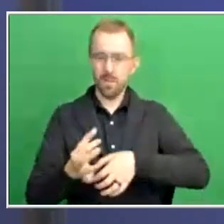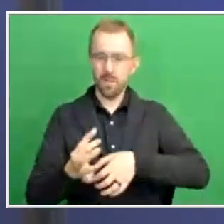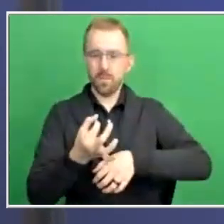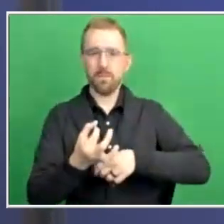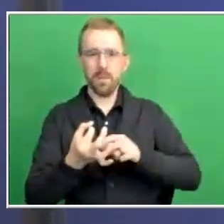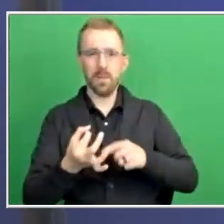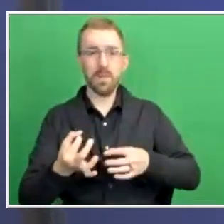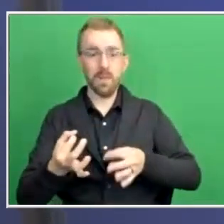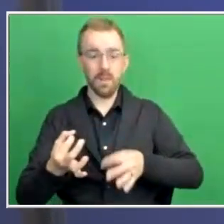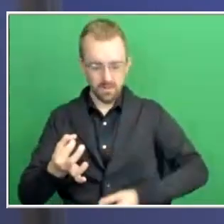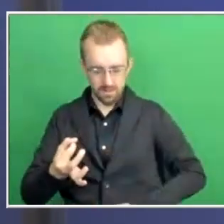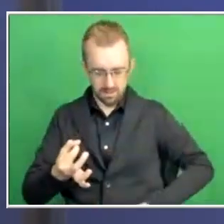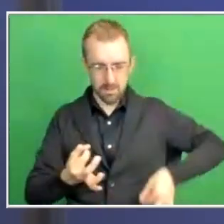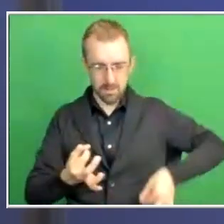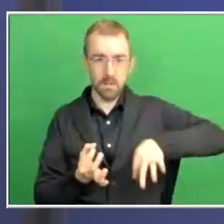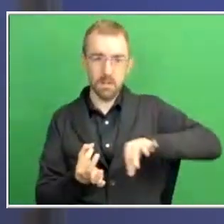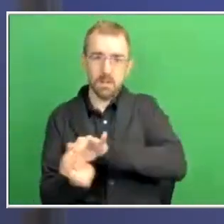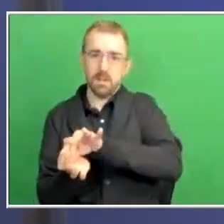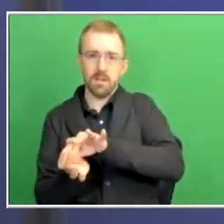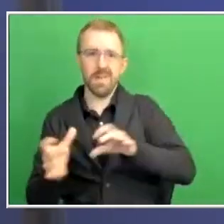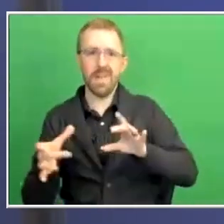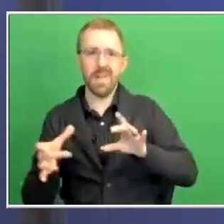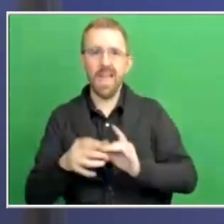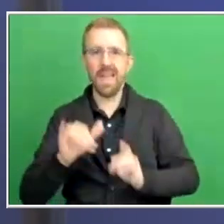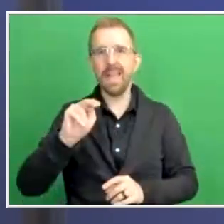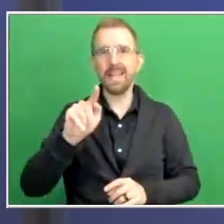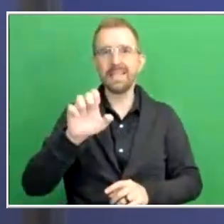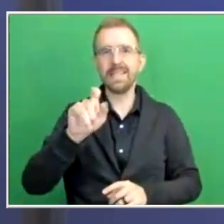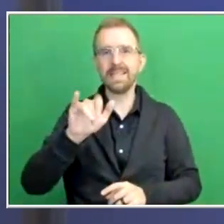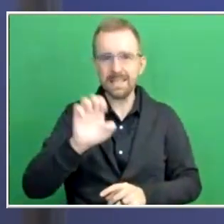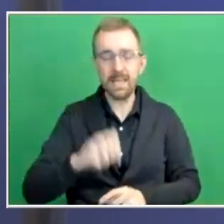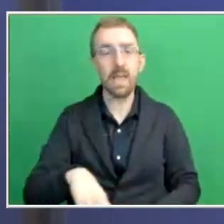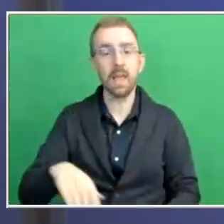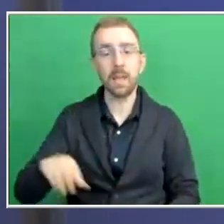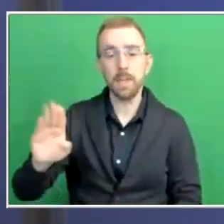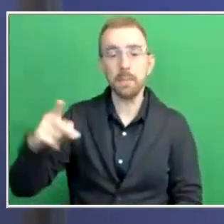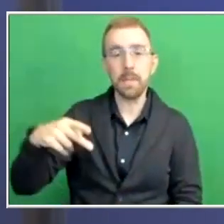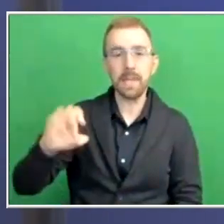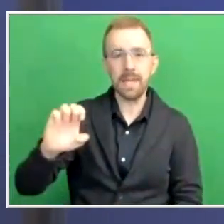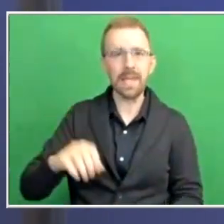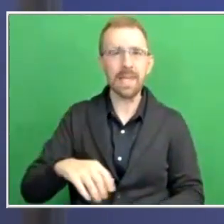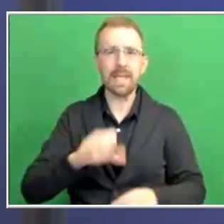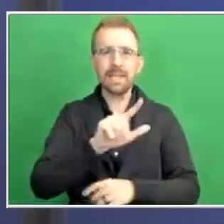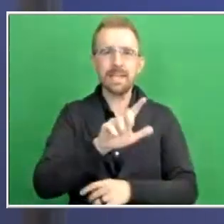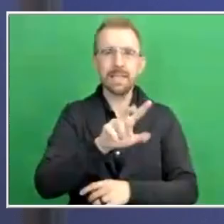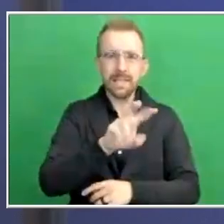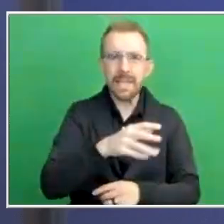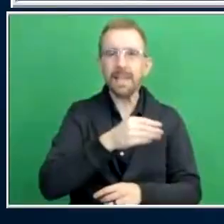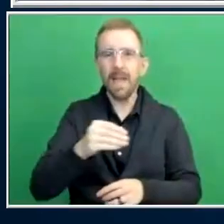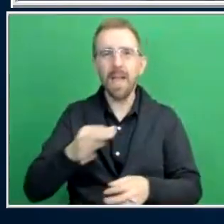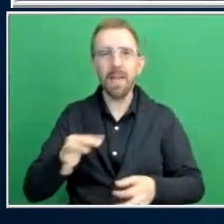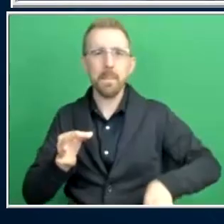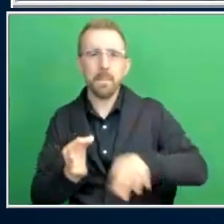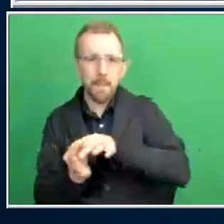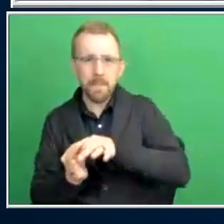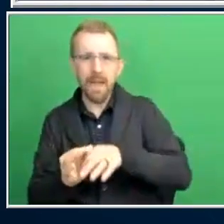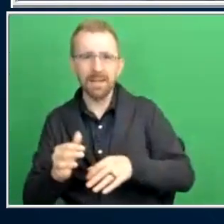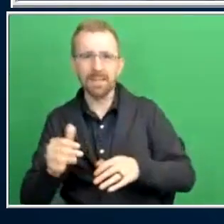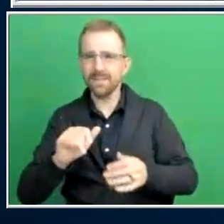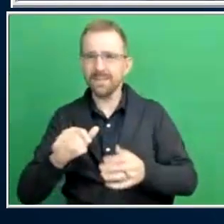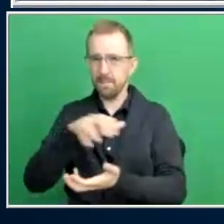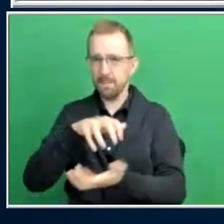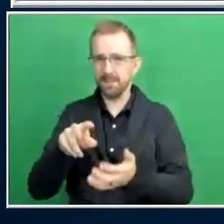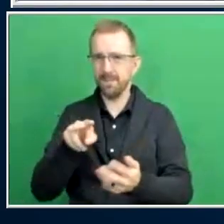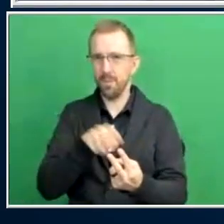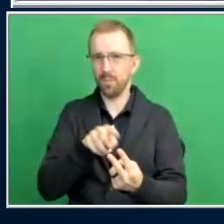that up to the pouch. And the BPD, really kind of a combination of those two, with a sleeve and more aggressive bypass. So lots of different types of things to do in